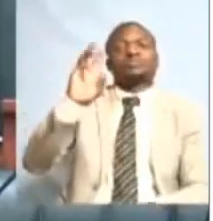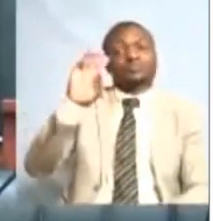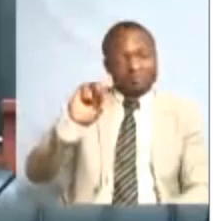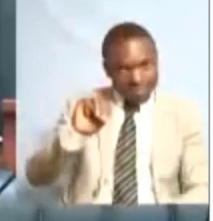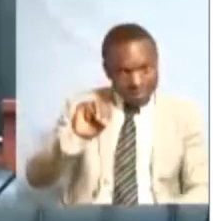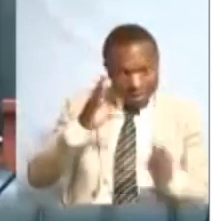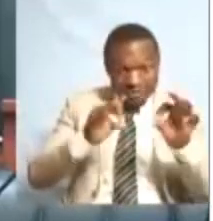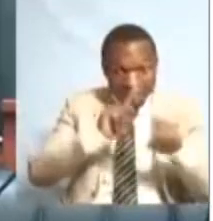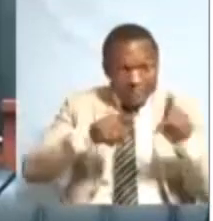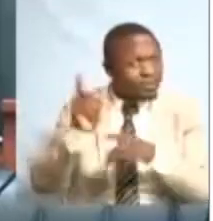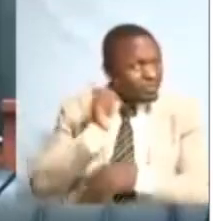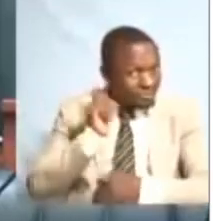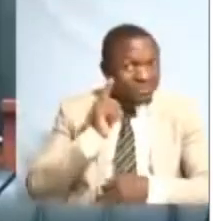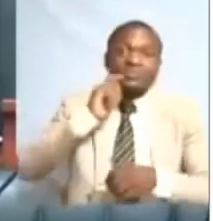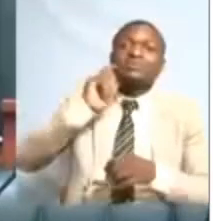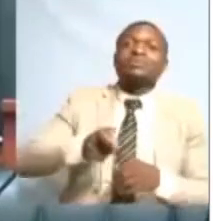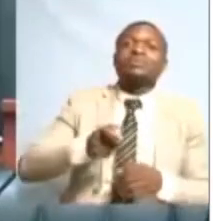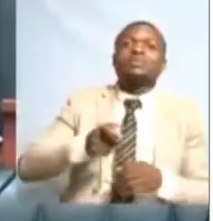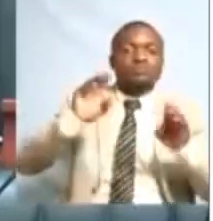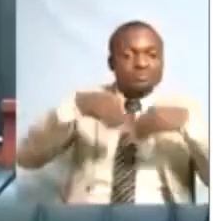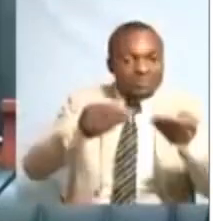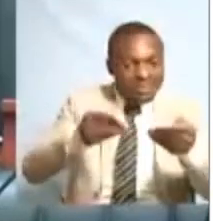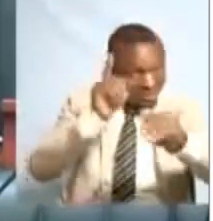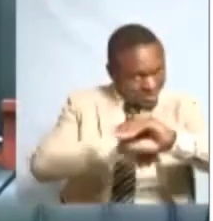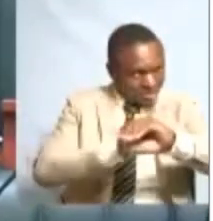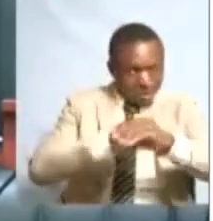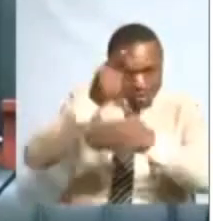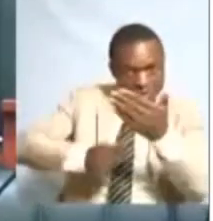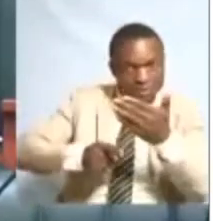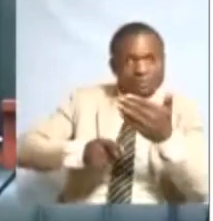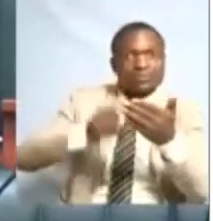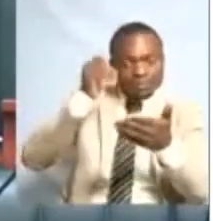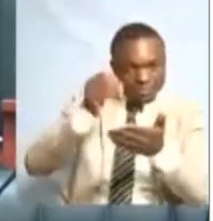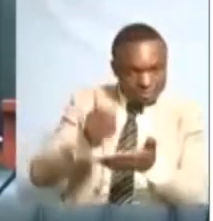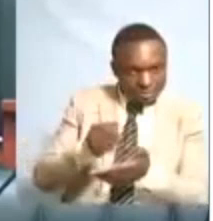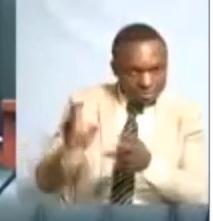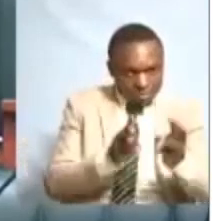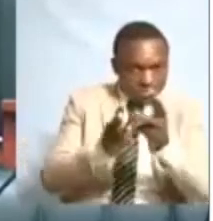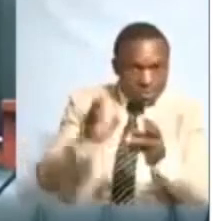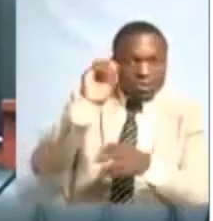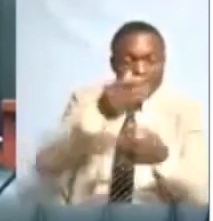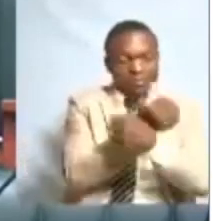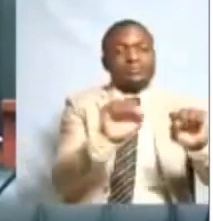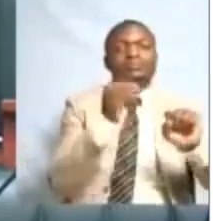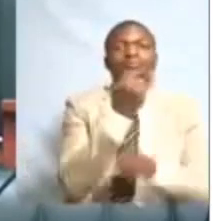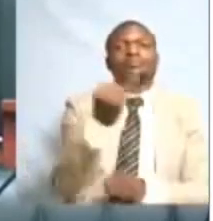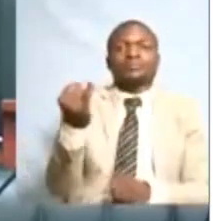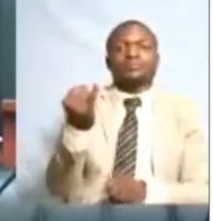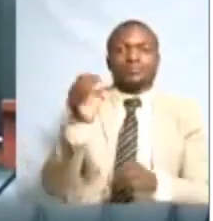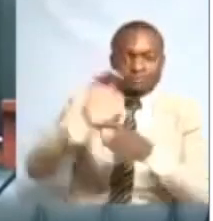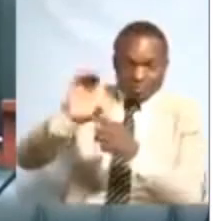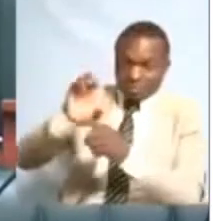And if people were listening, we should have been giving timelines on what intervention we are employing to deal with the issues of